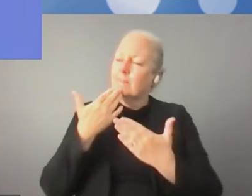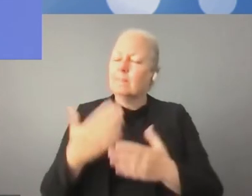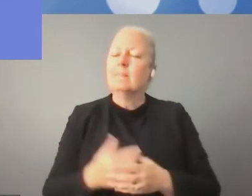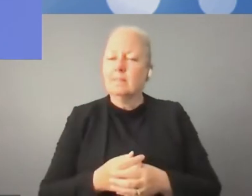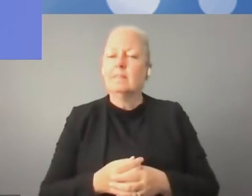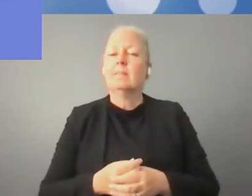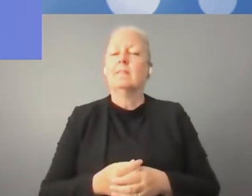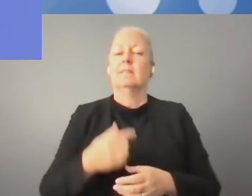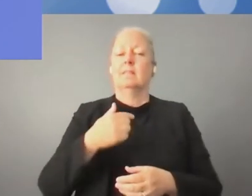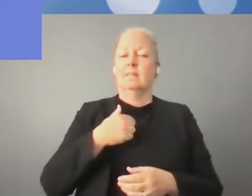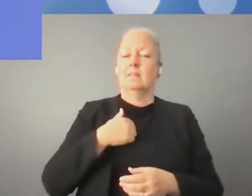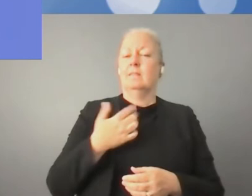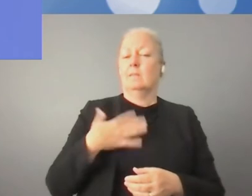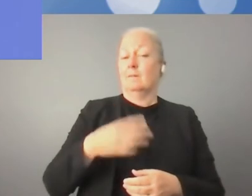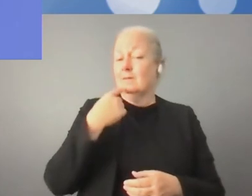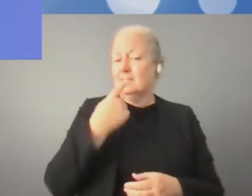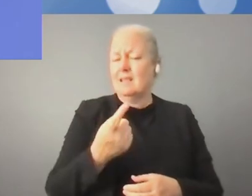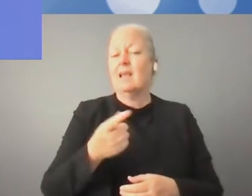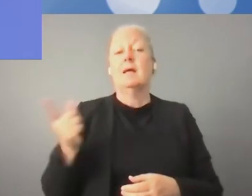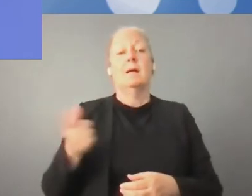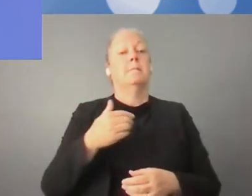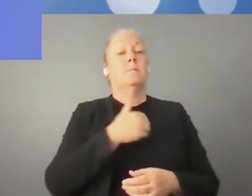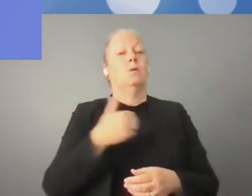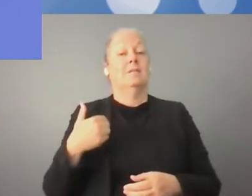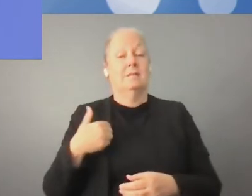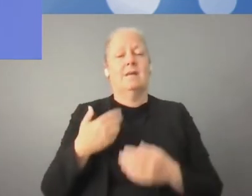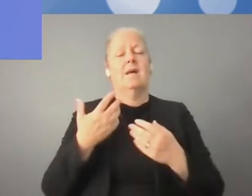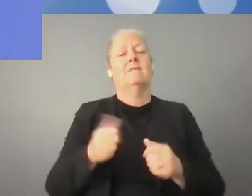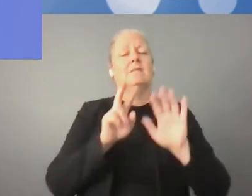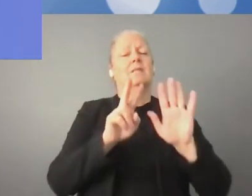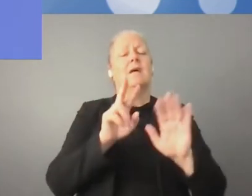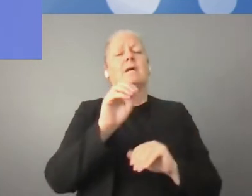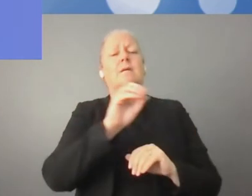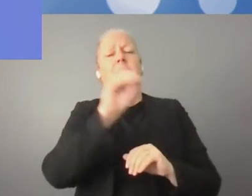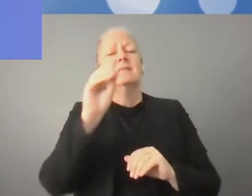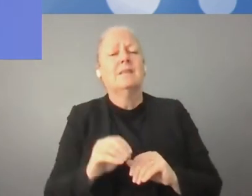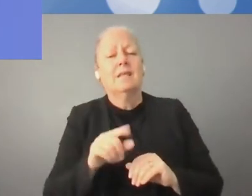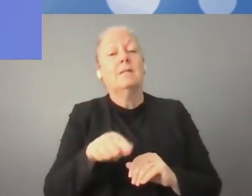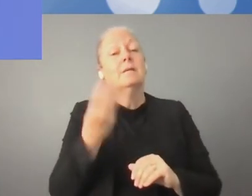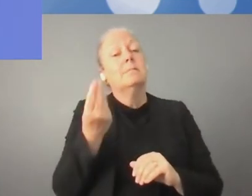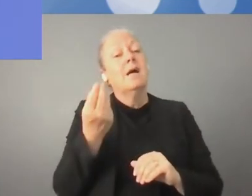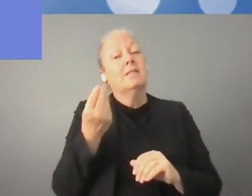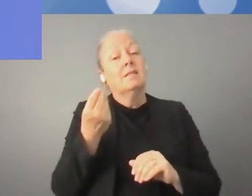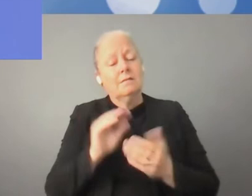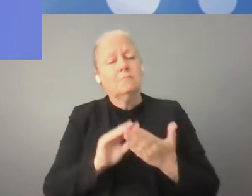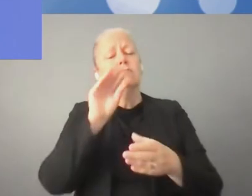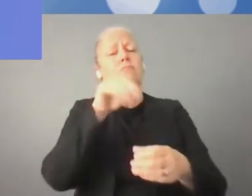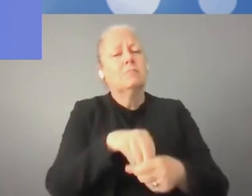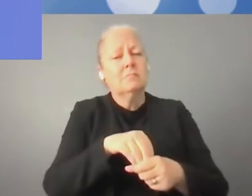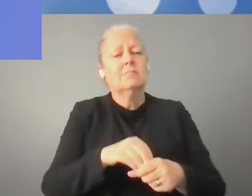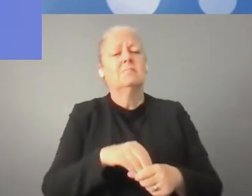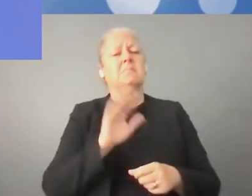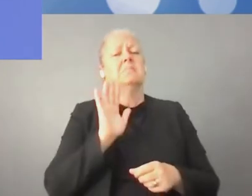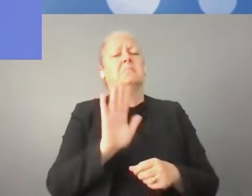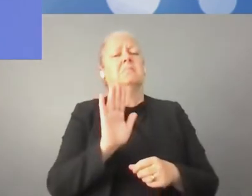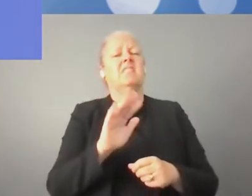that for example in poland at the moment 70 of the money invested on the venture capital market their public money so